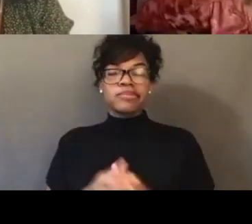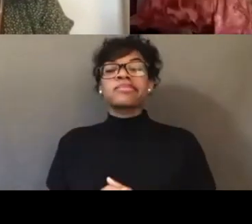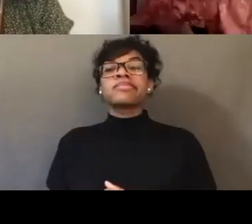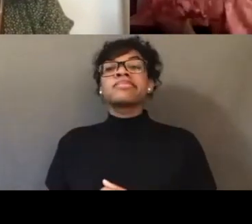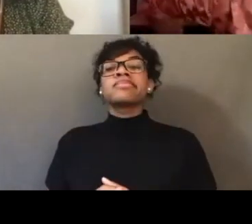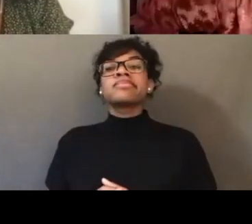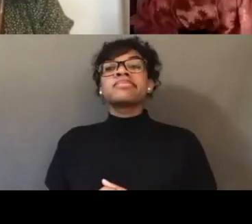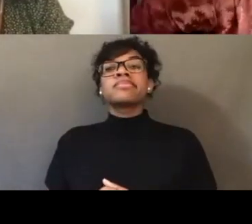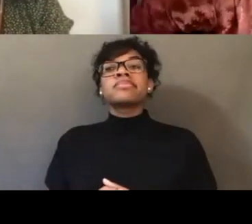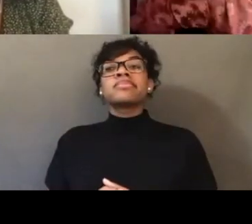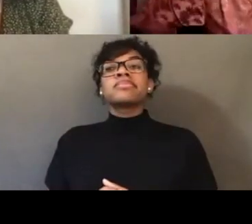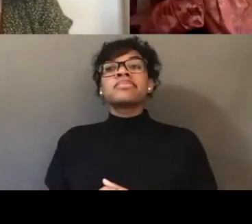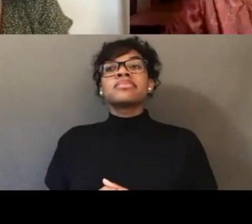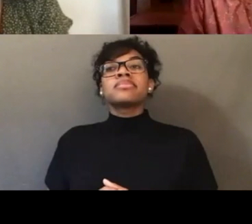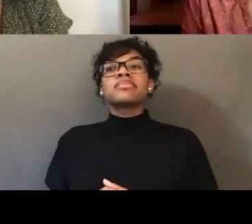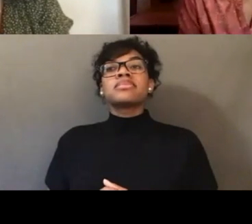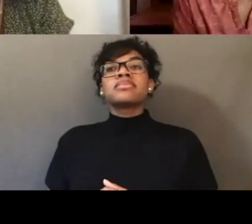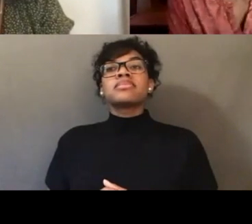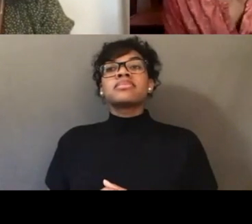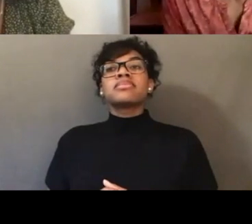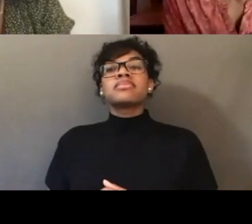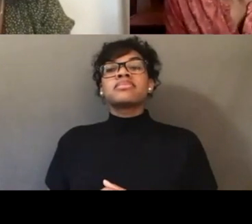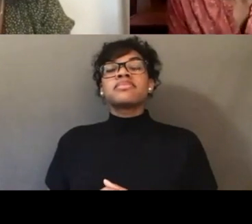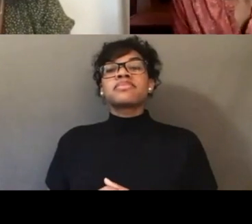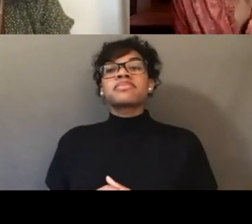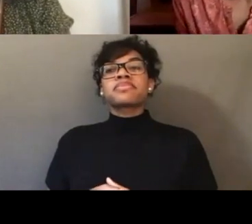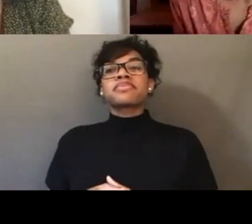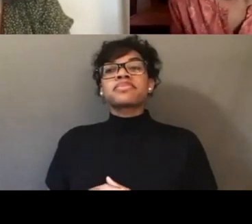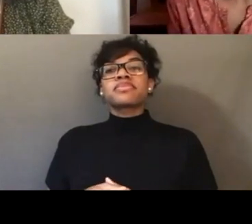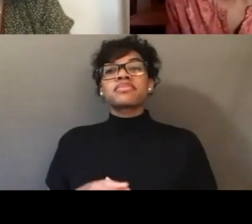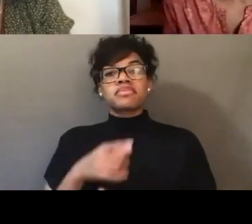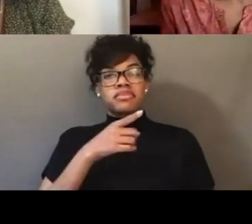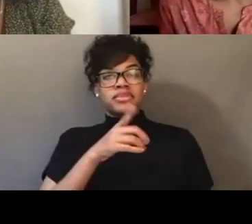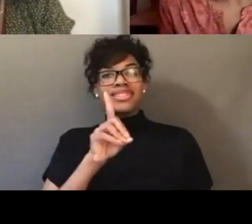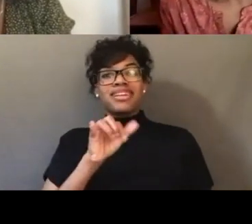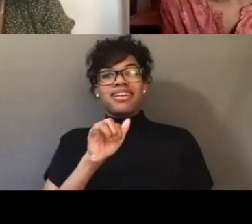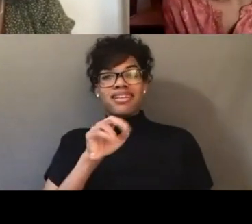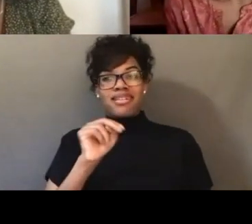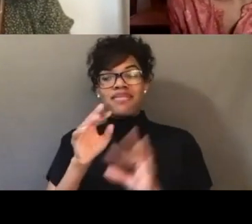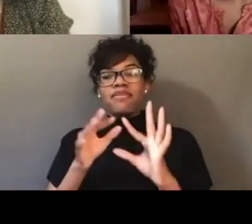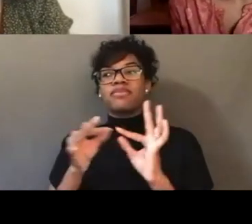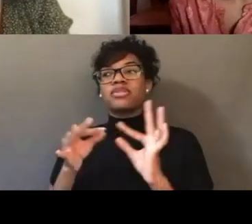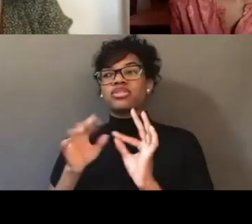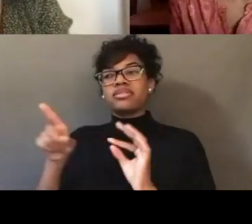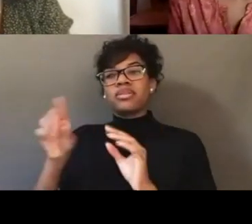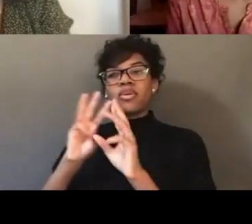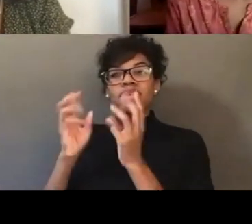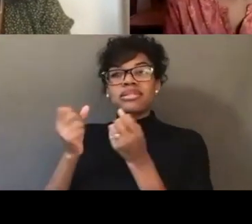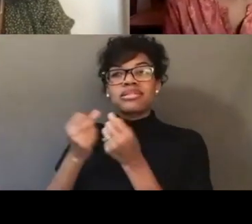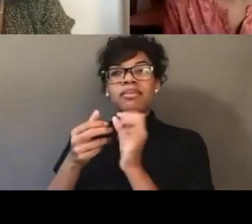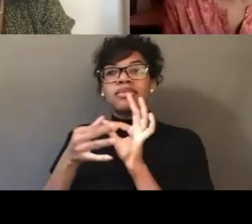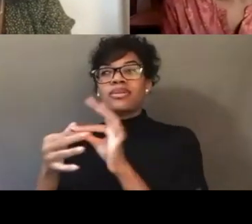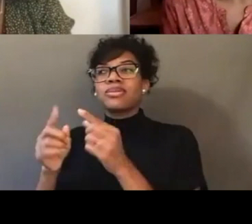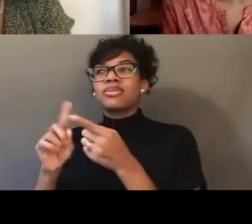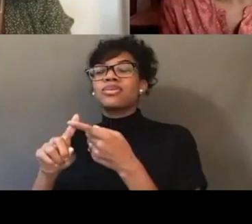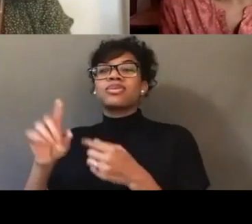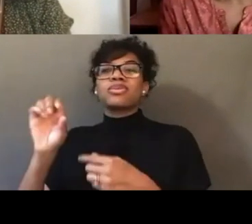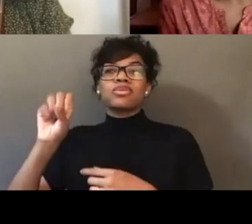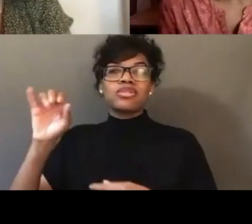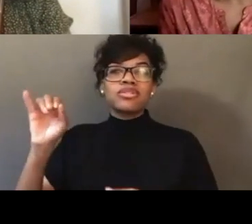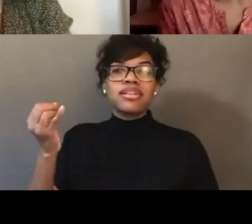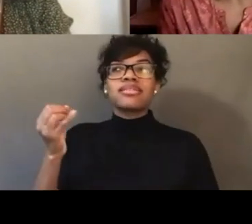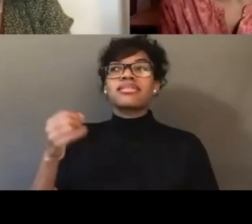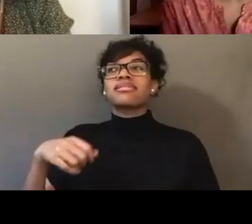camps like that or take workshops, like Dyan was saying, when I feel alone in my